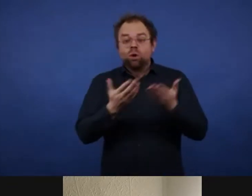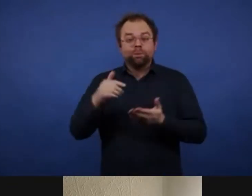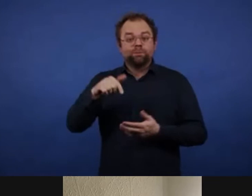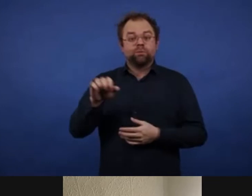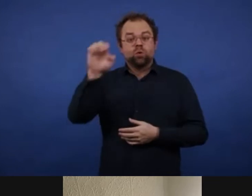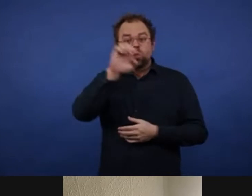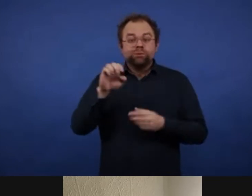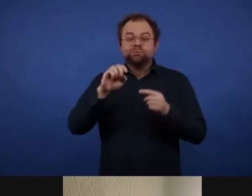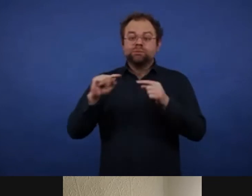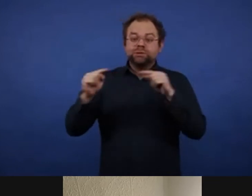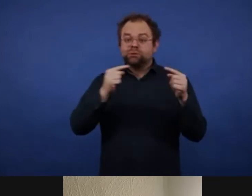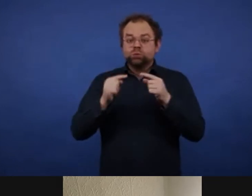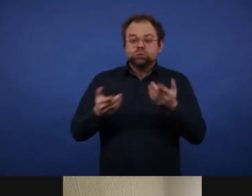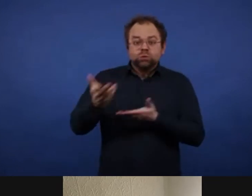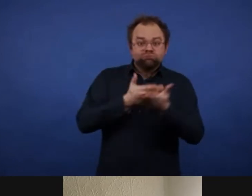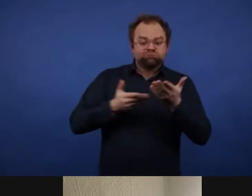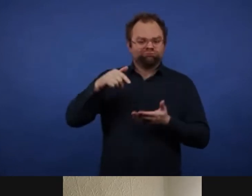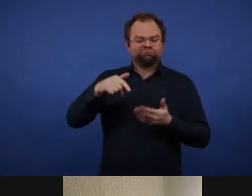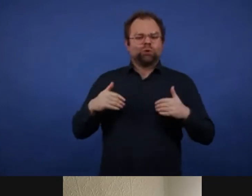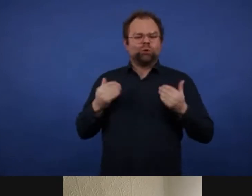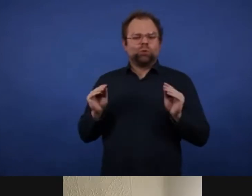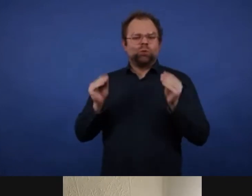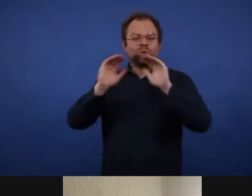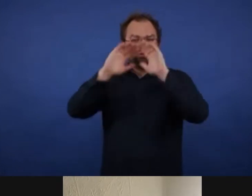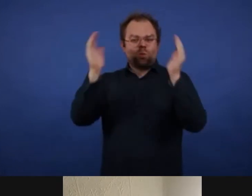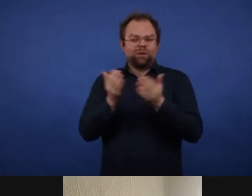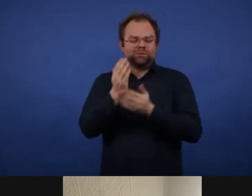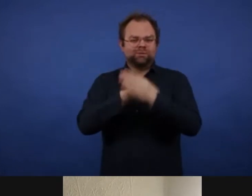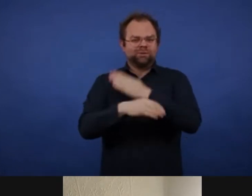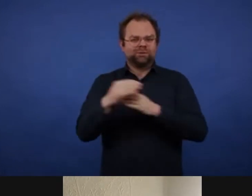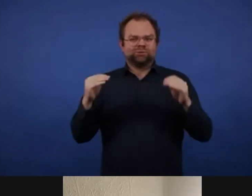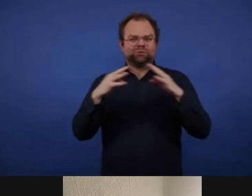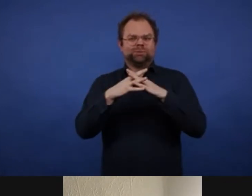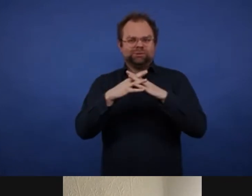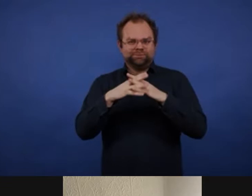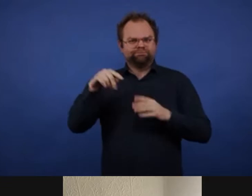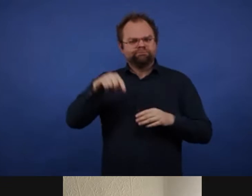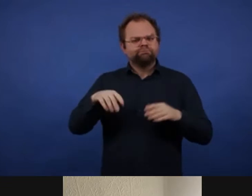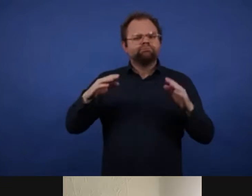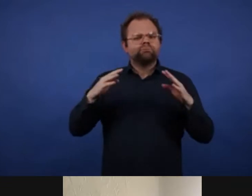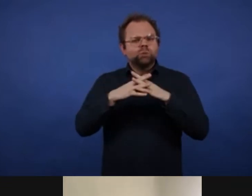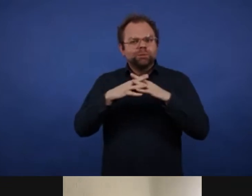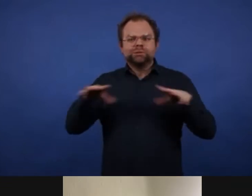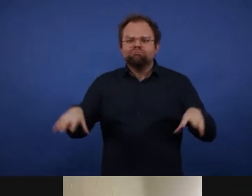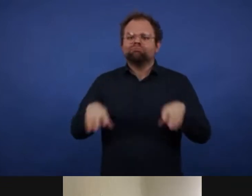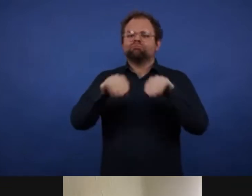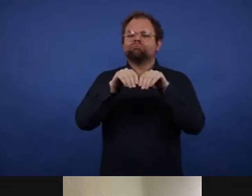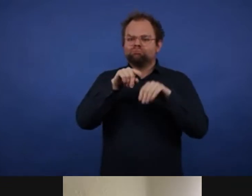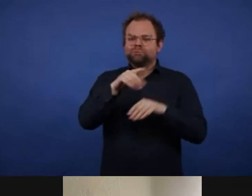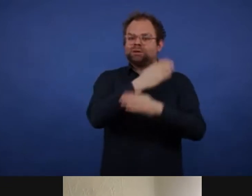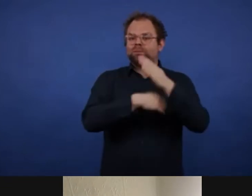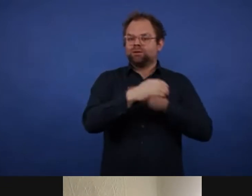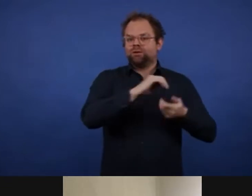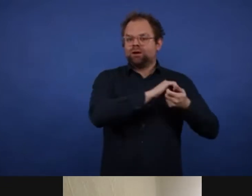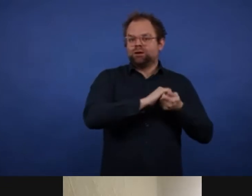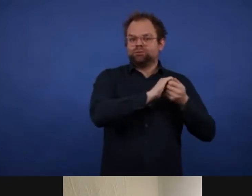Norway. I am now going to briefly explain some of the features of today's webinar. This webinar is being recorded.